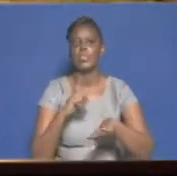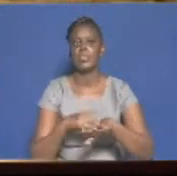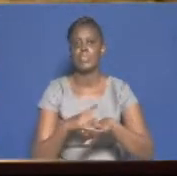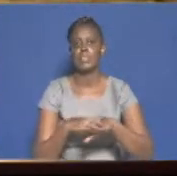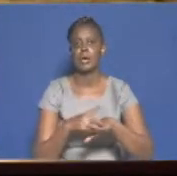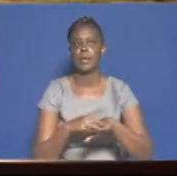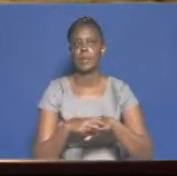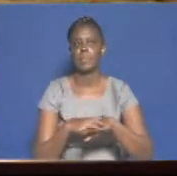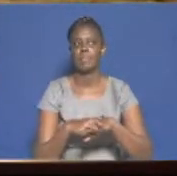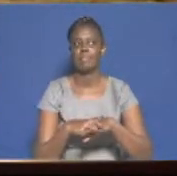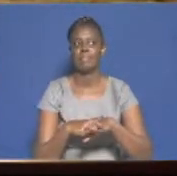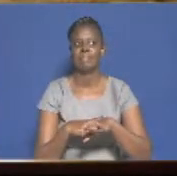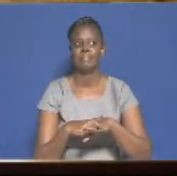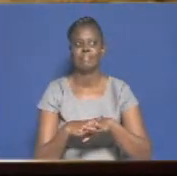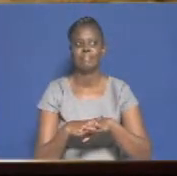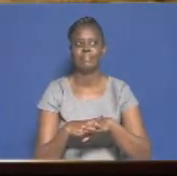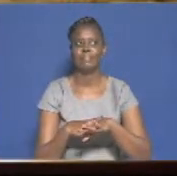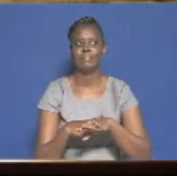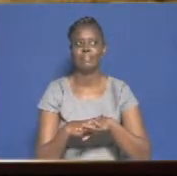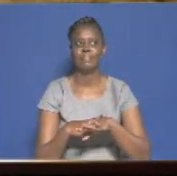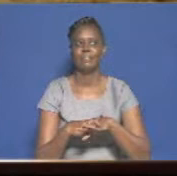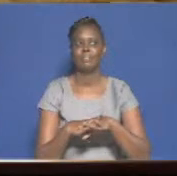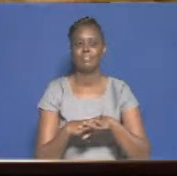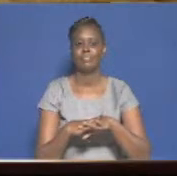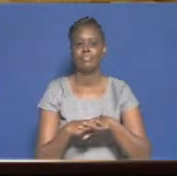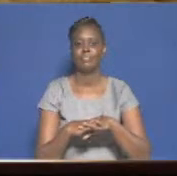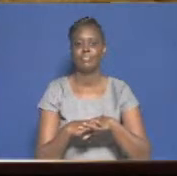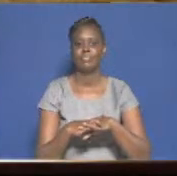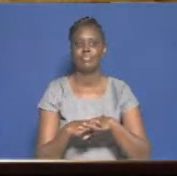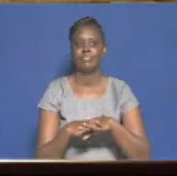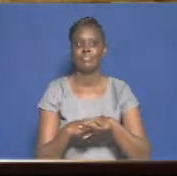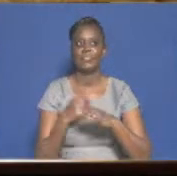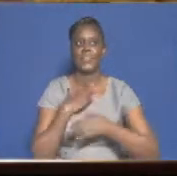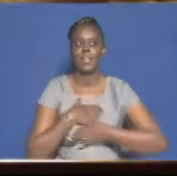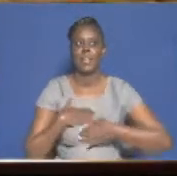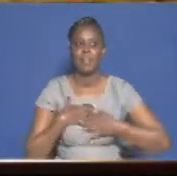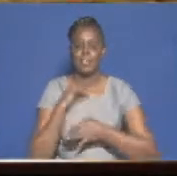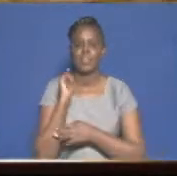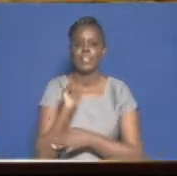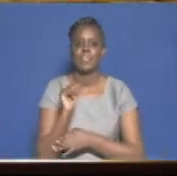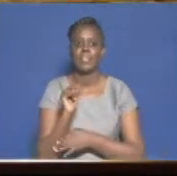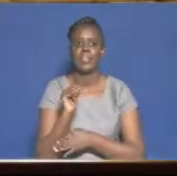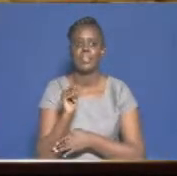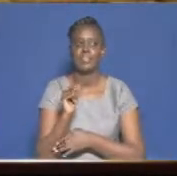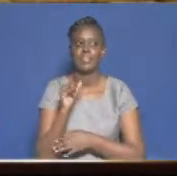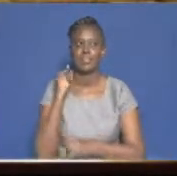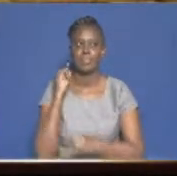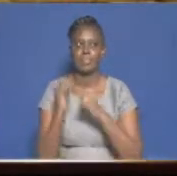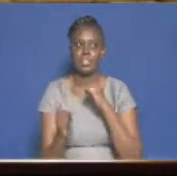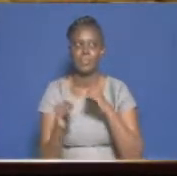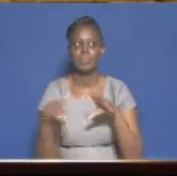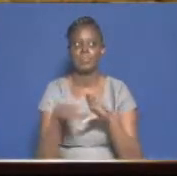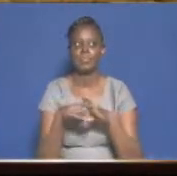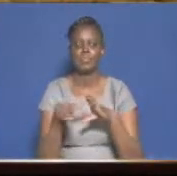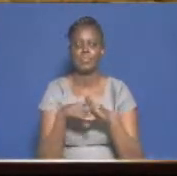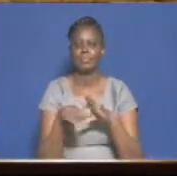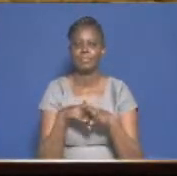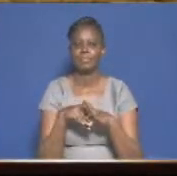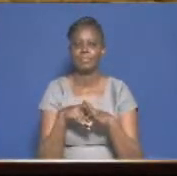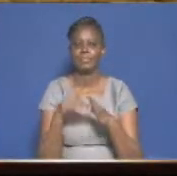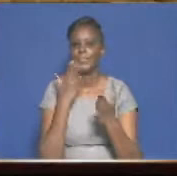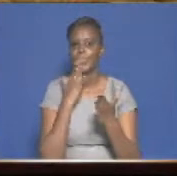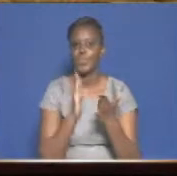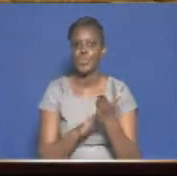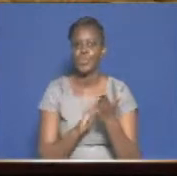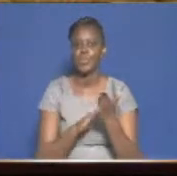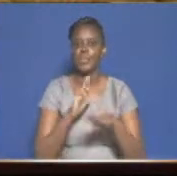have to have for that. But just, of course, to appreciate, before I give the last member to comment on